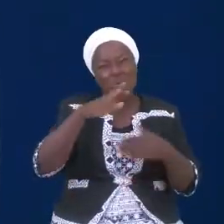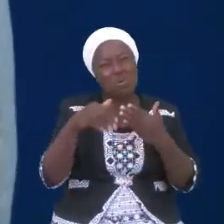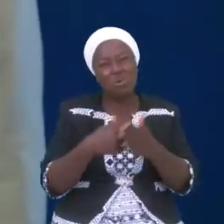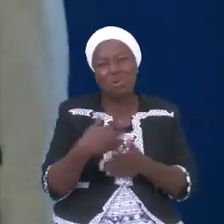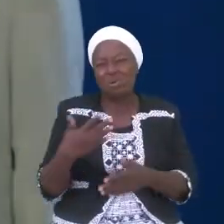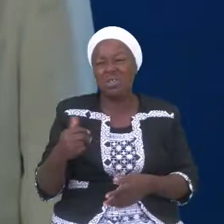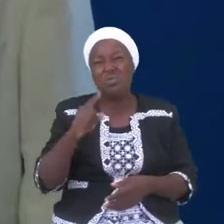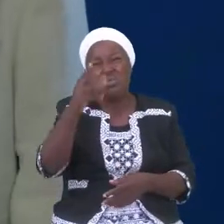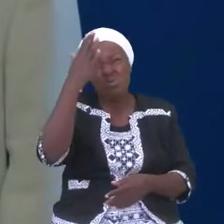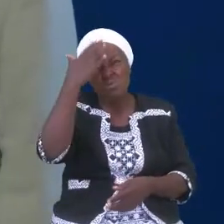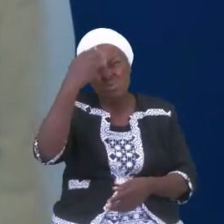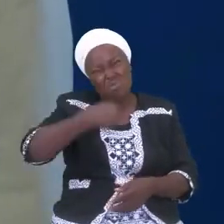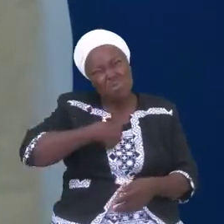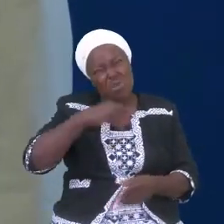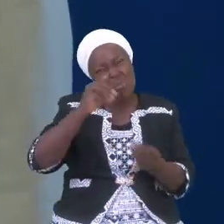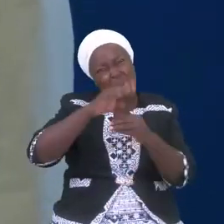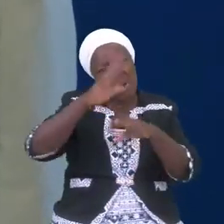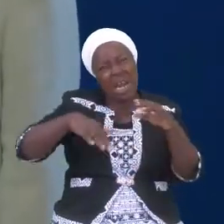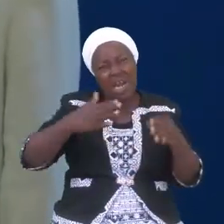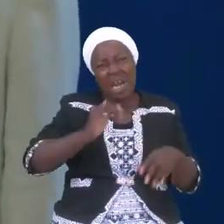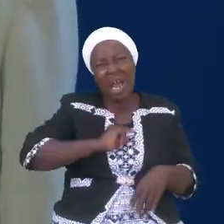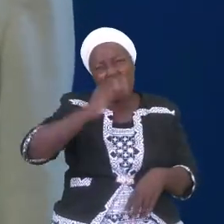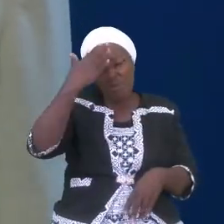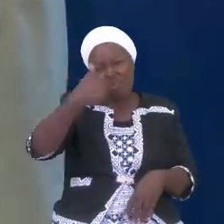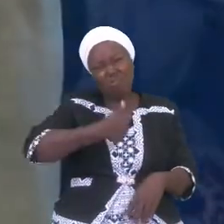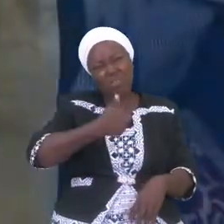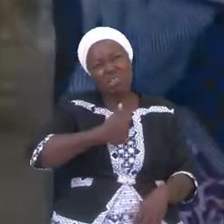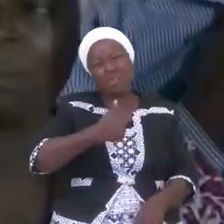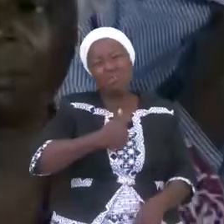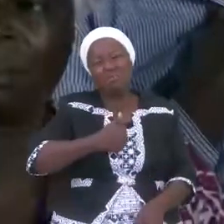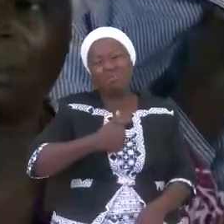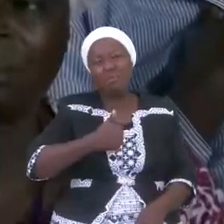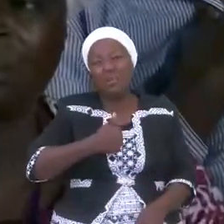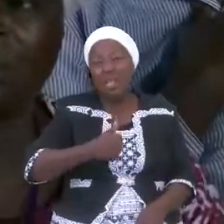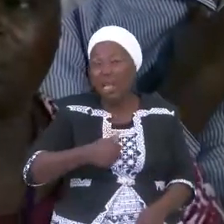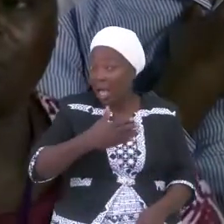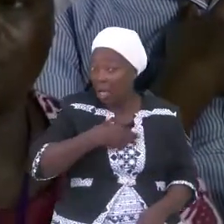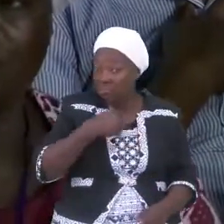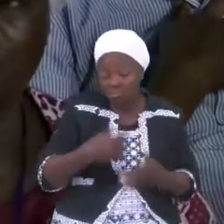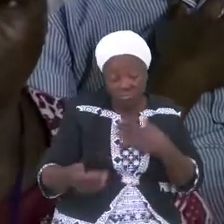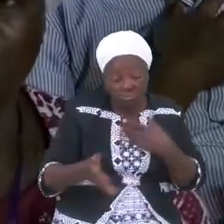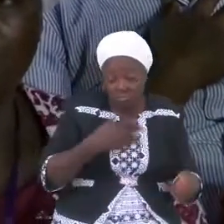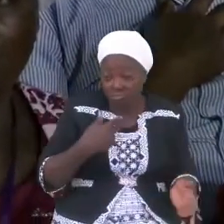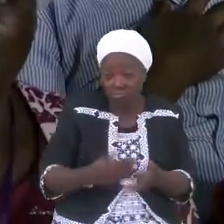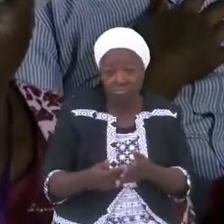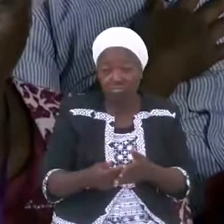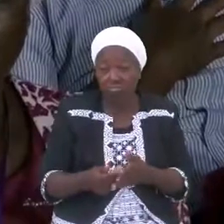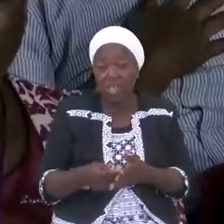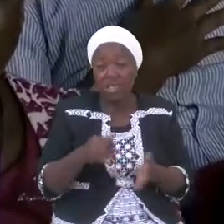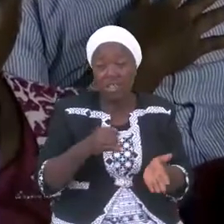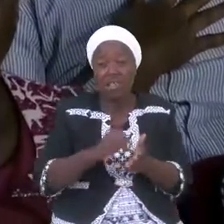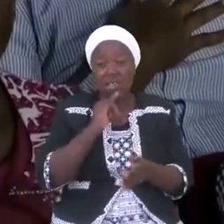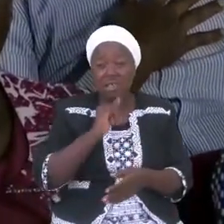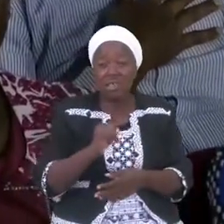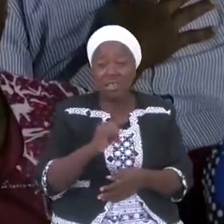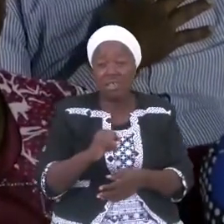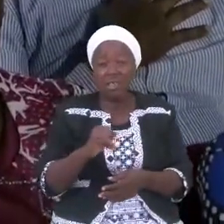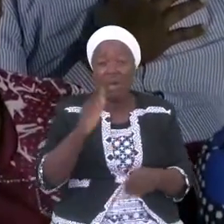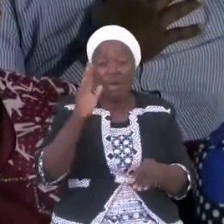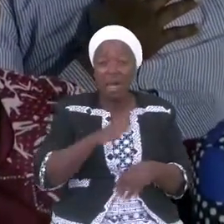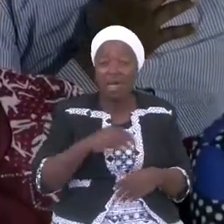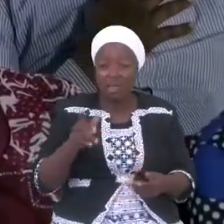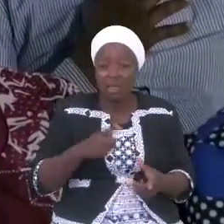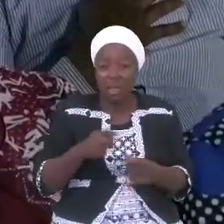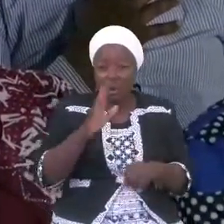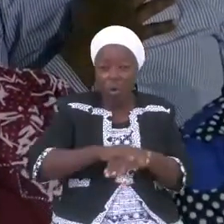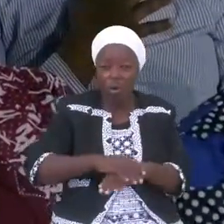You know me more than I know myself. And whatever I look like on the outside,